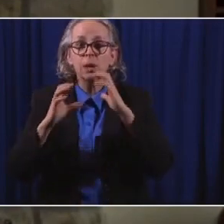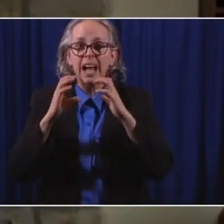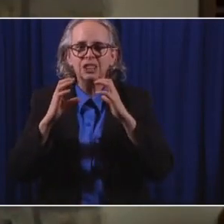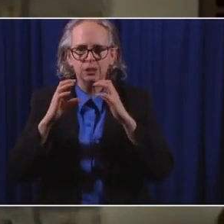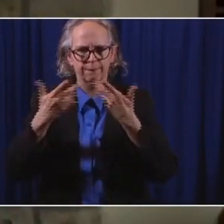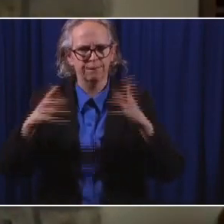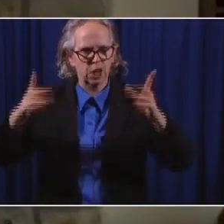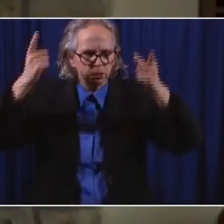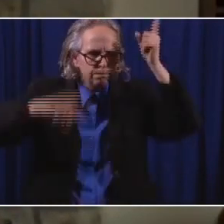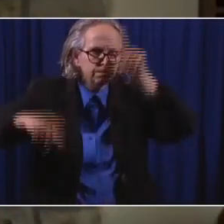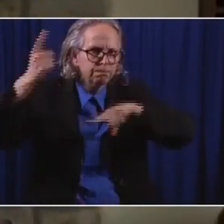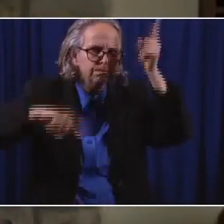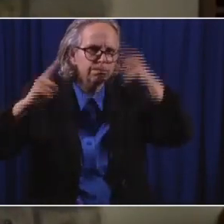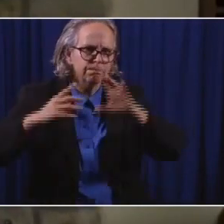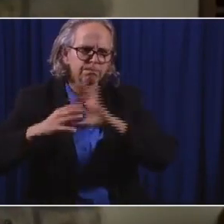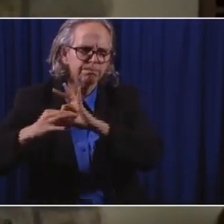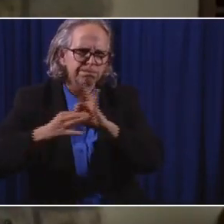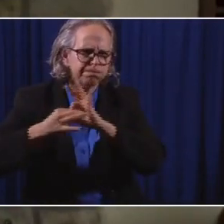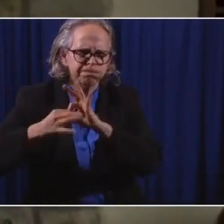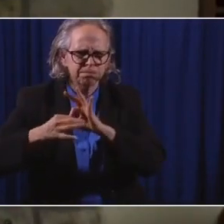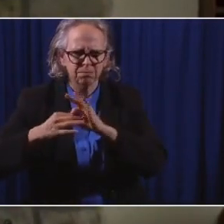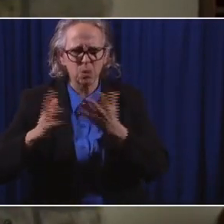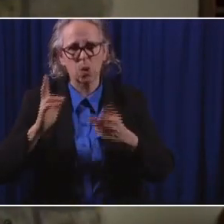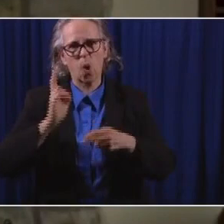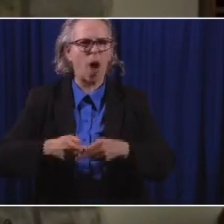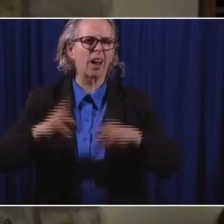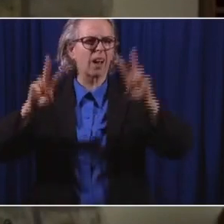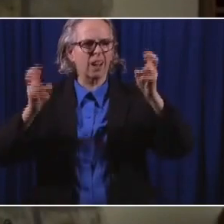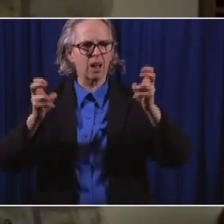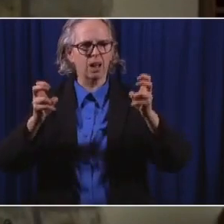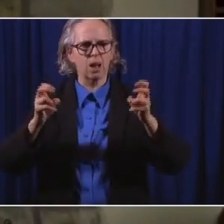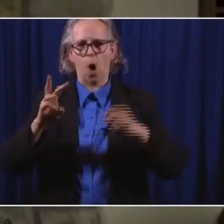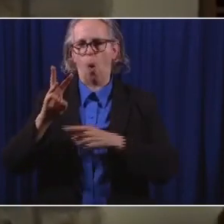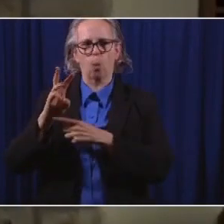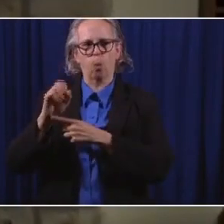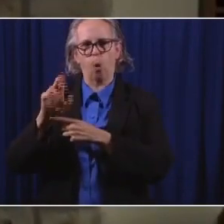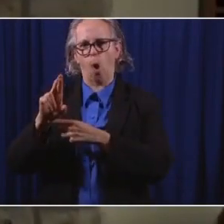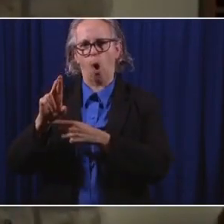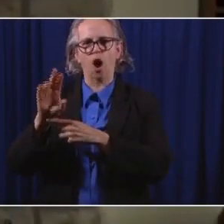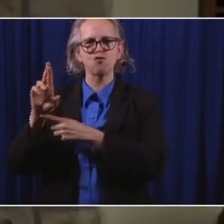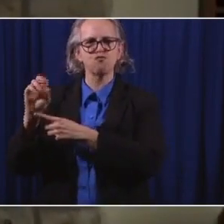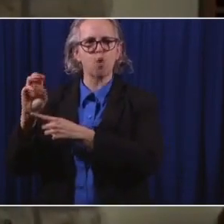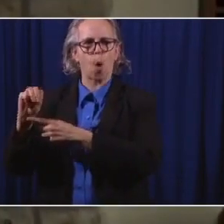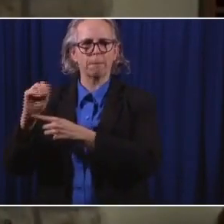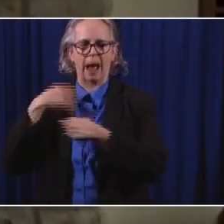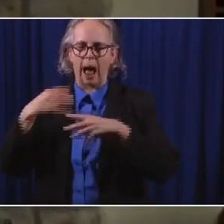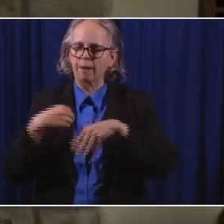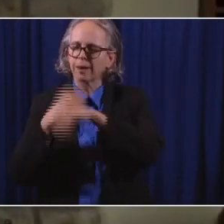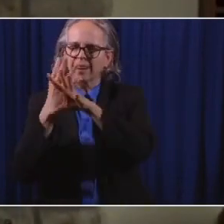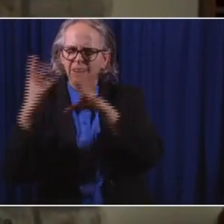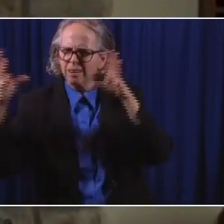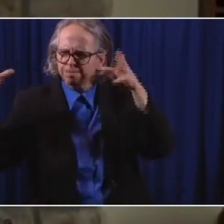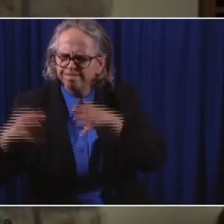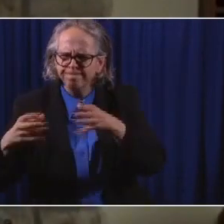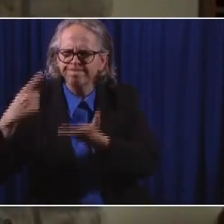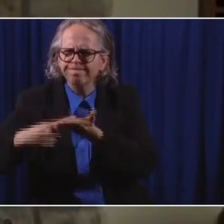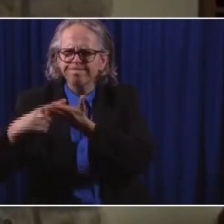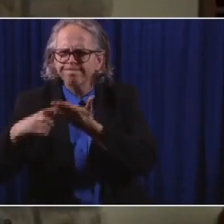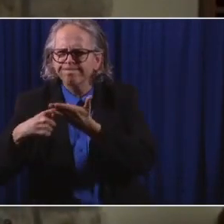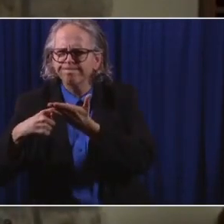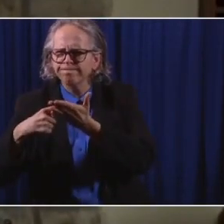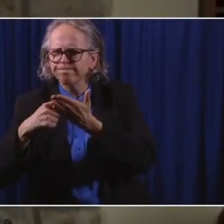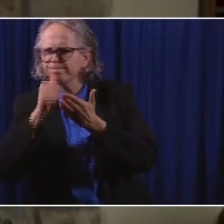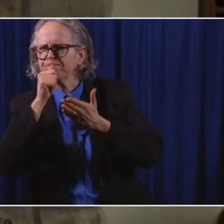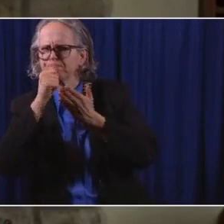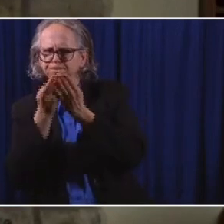have a war room, and if we need to do things, we will do them. But the first line of defense is a